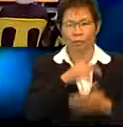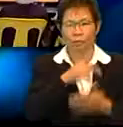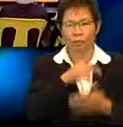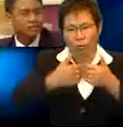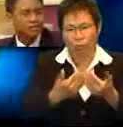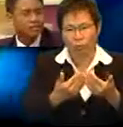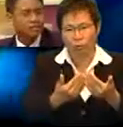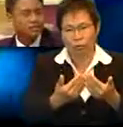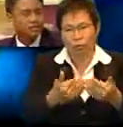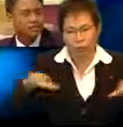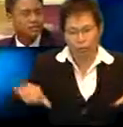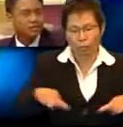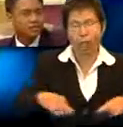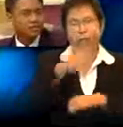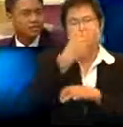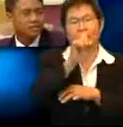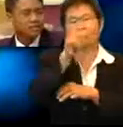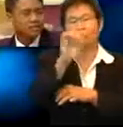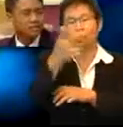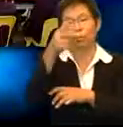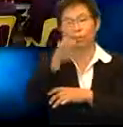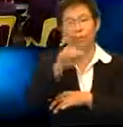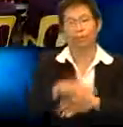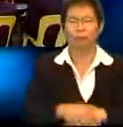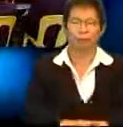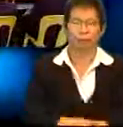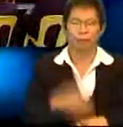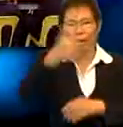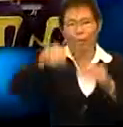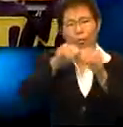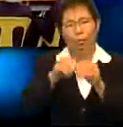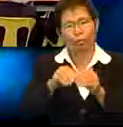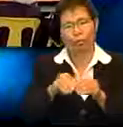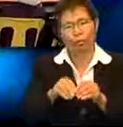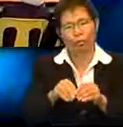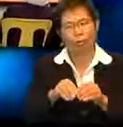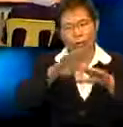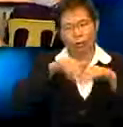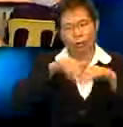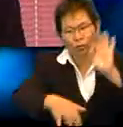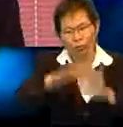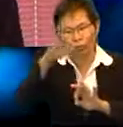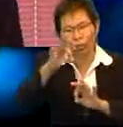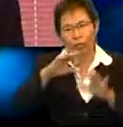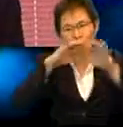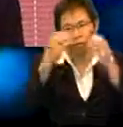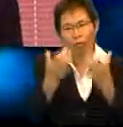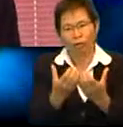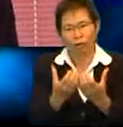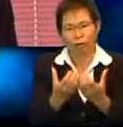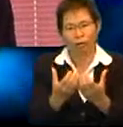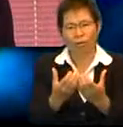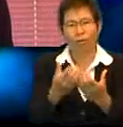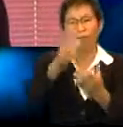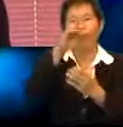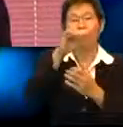Afika? We learned how to construct a histogram. Any more? Rafida. How to find the model